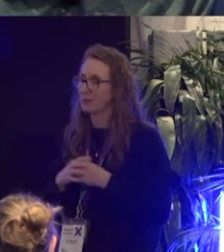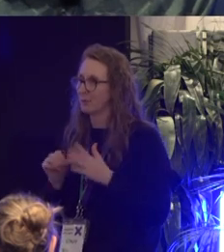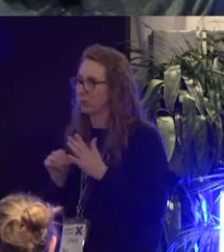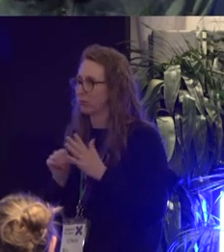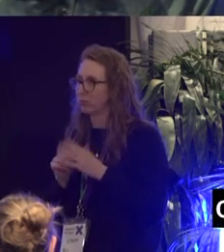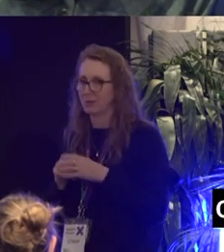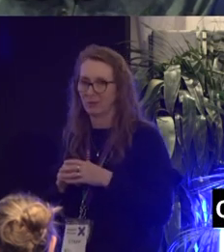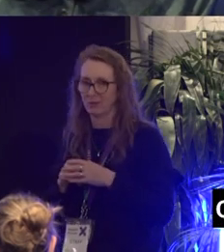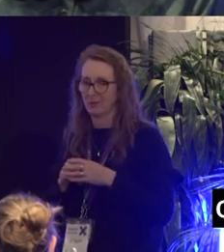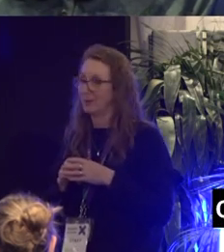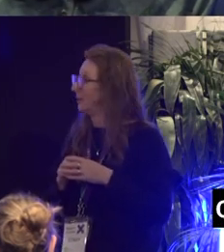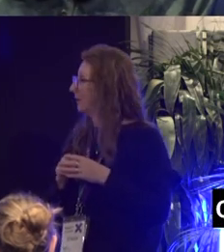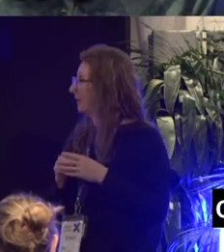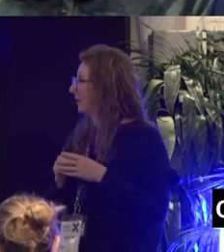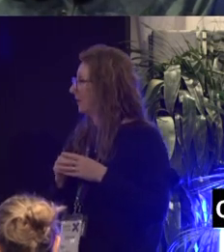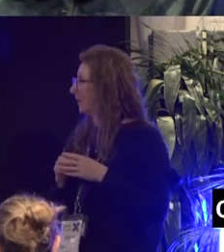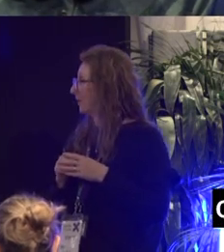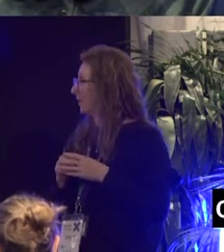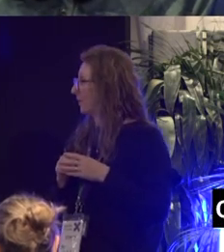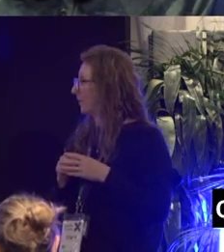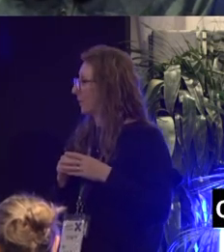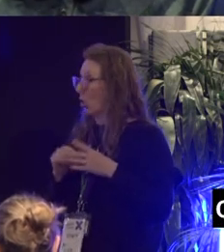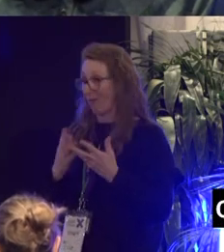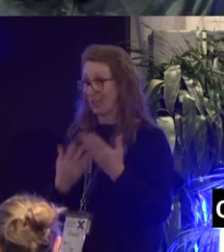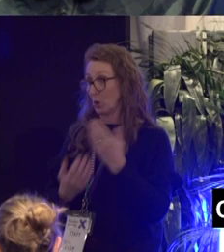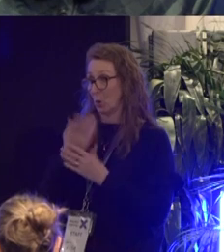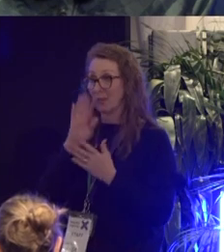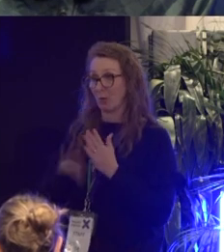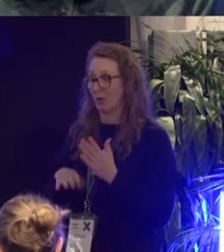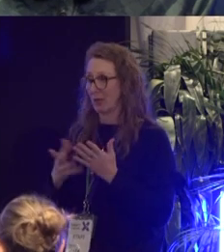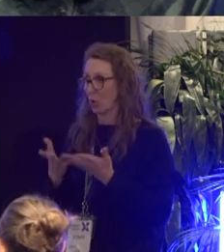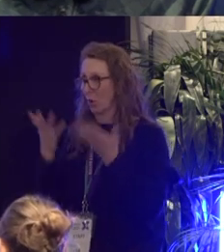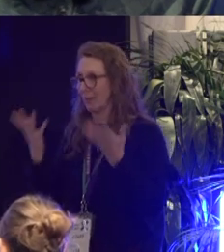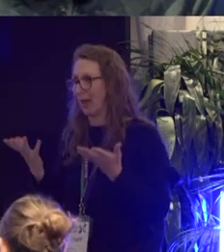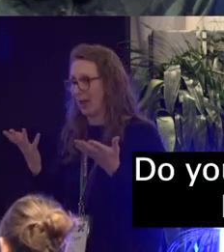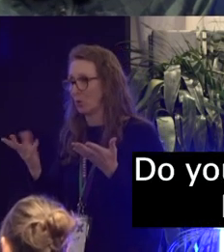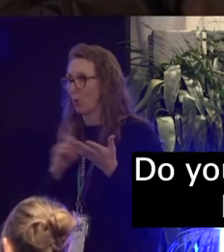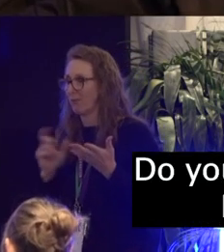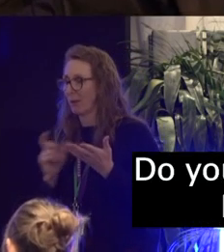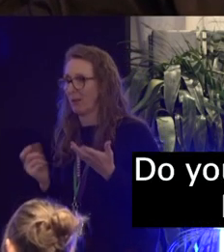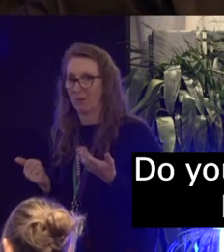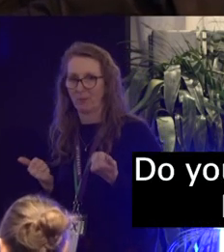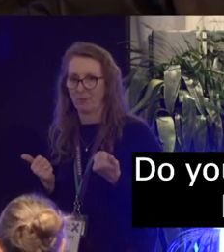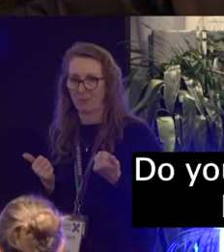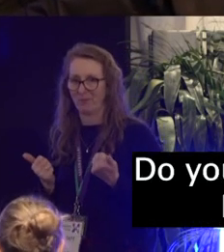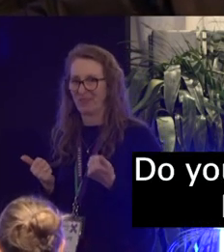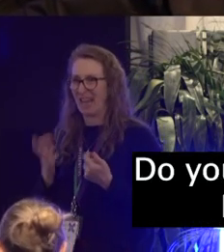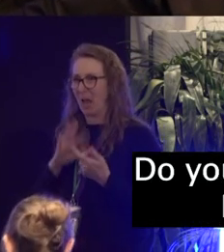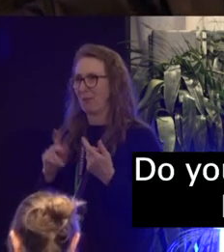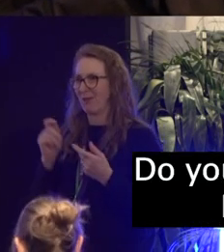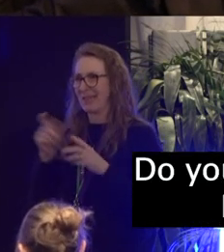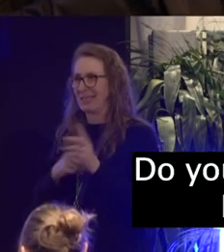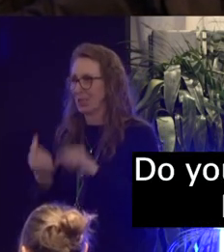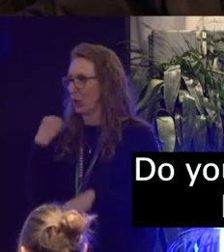of offering novel experiences to audiences. Do you remember about a decade ago when